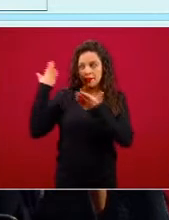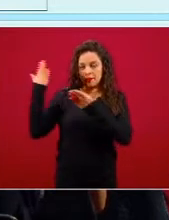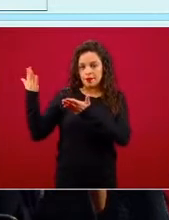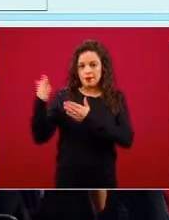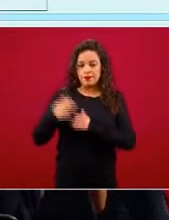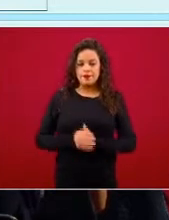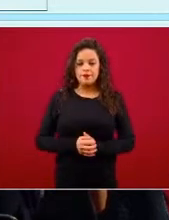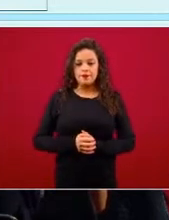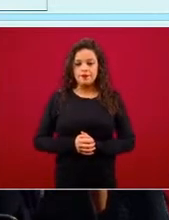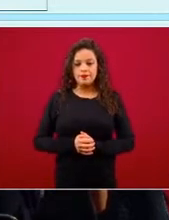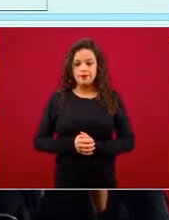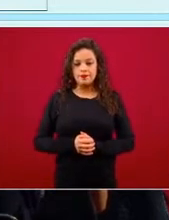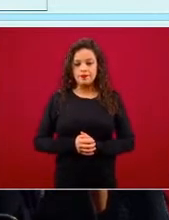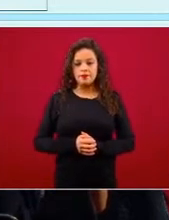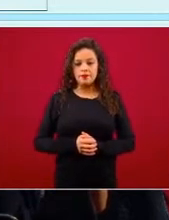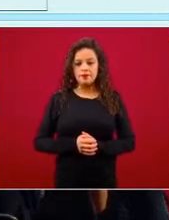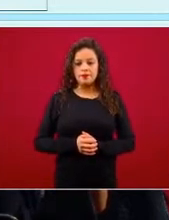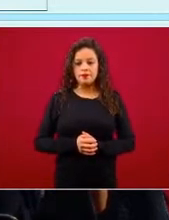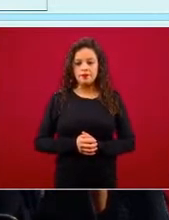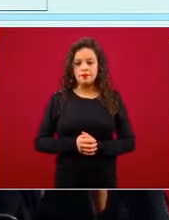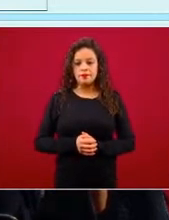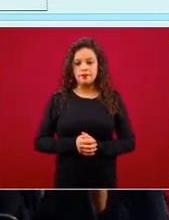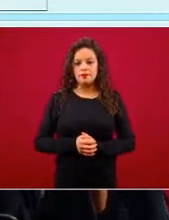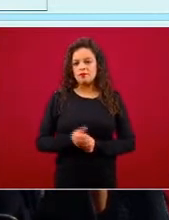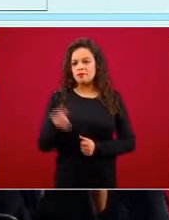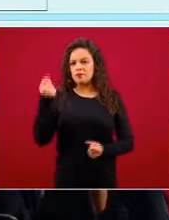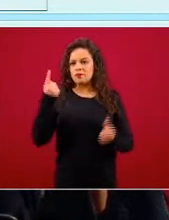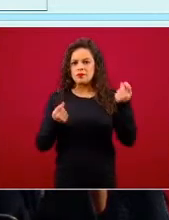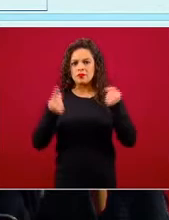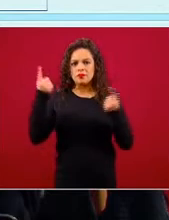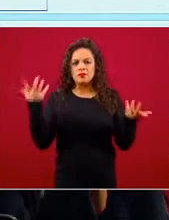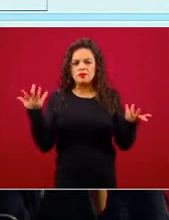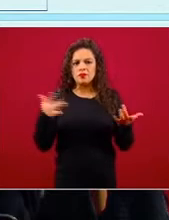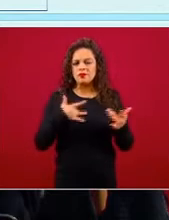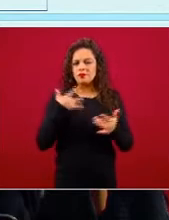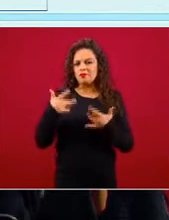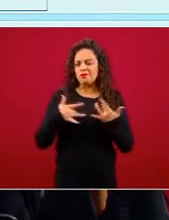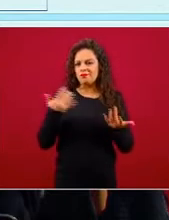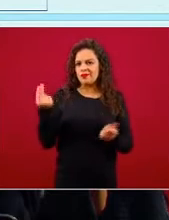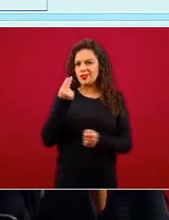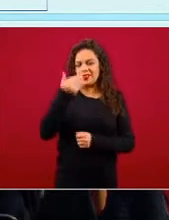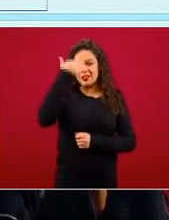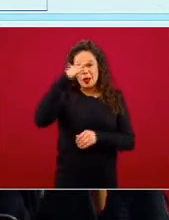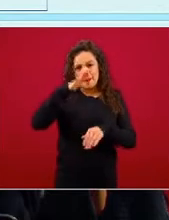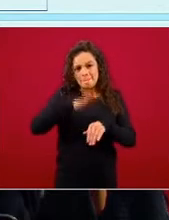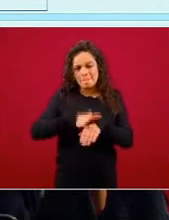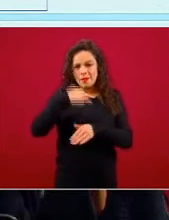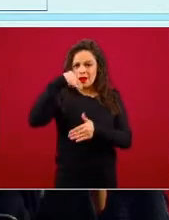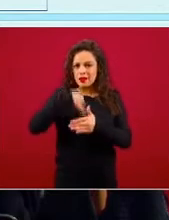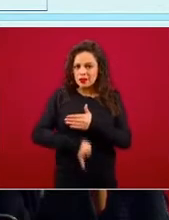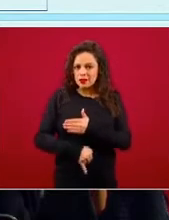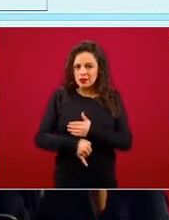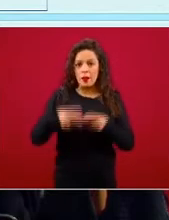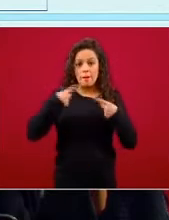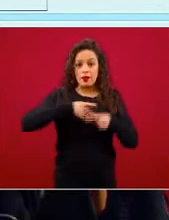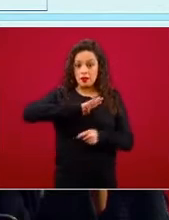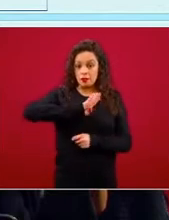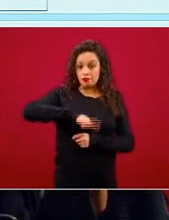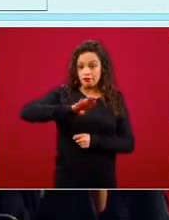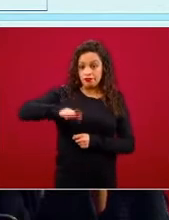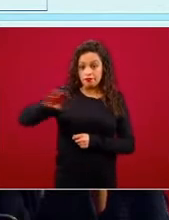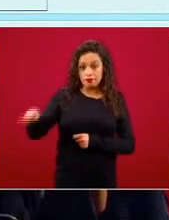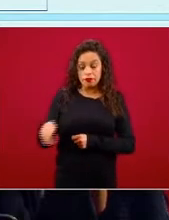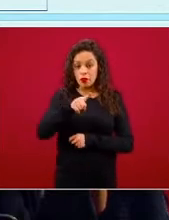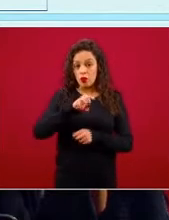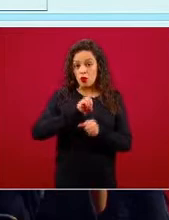There has been a recent concern of COVID cases in people who unfortunately passed away, and we did